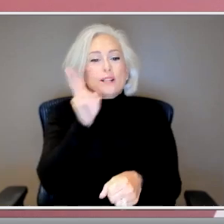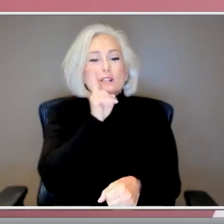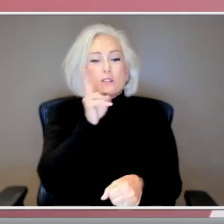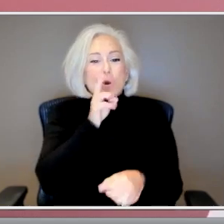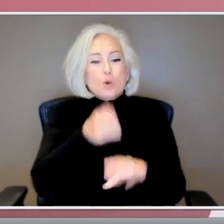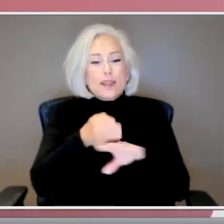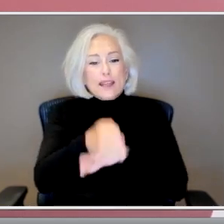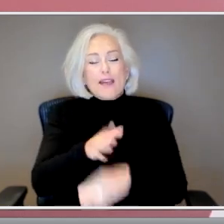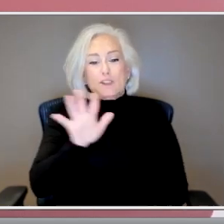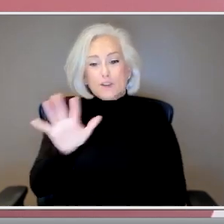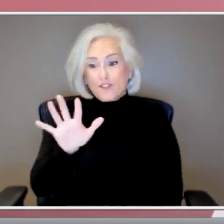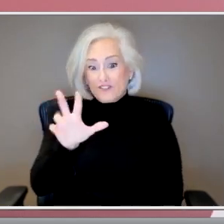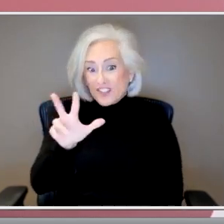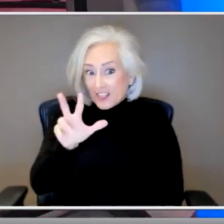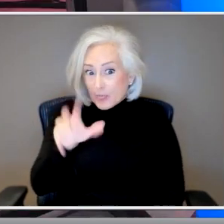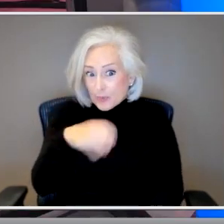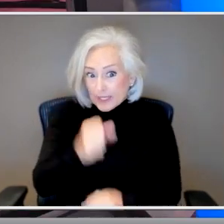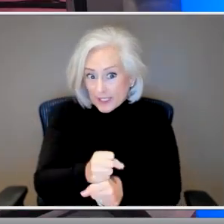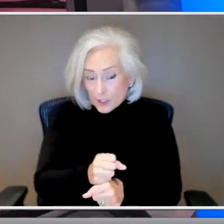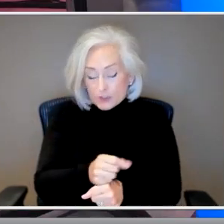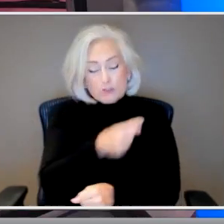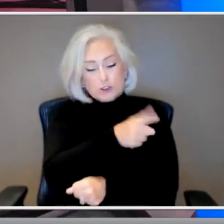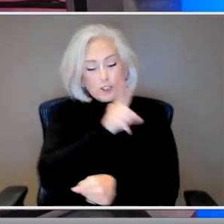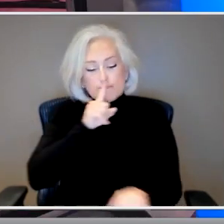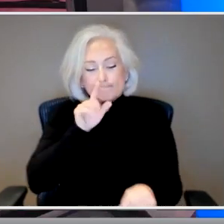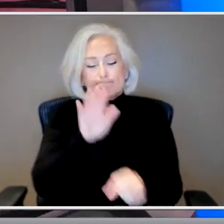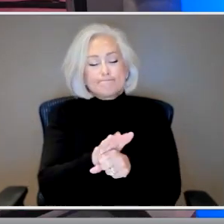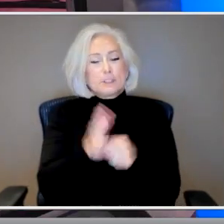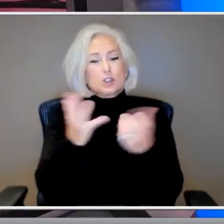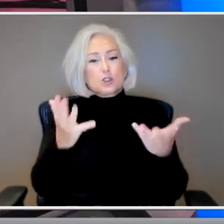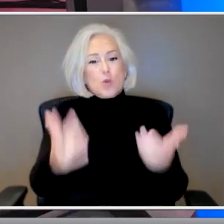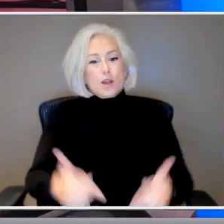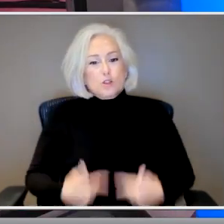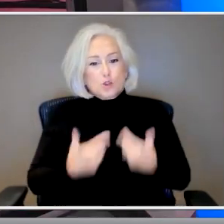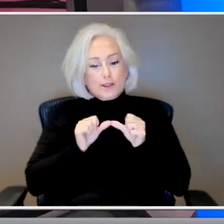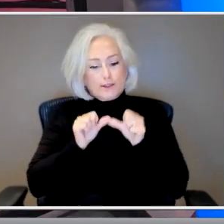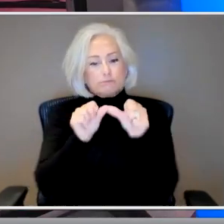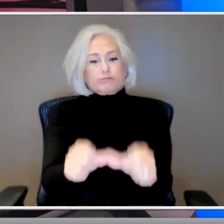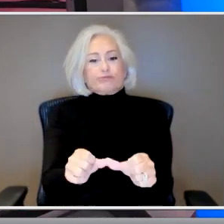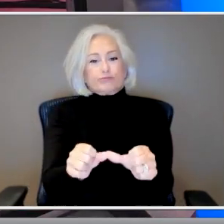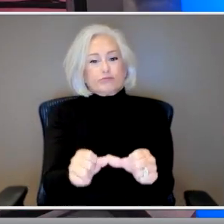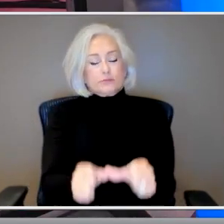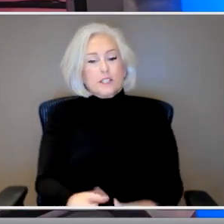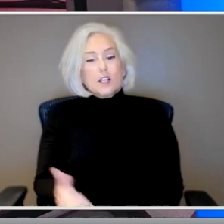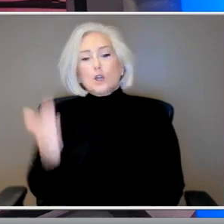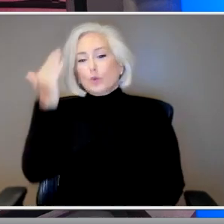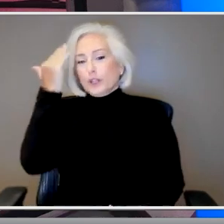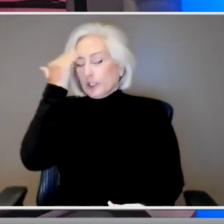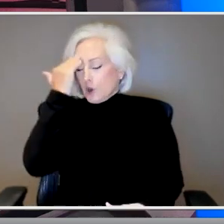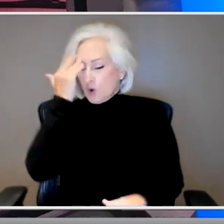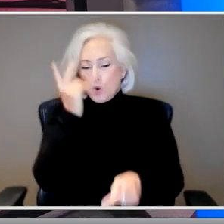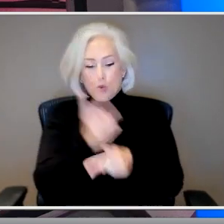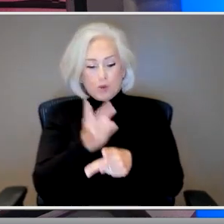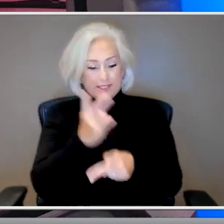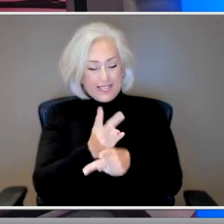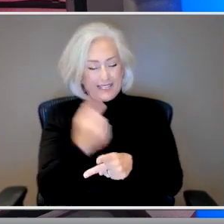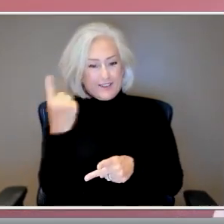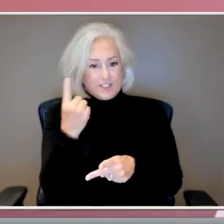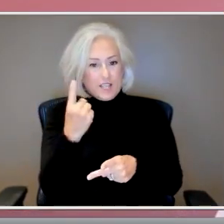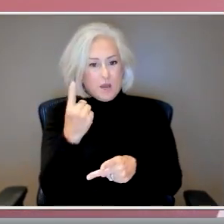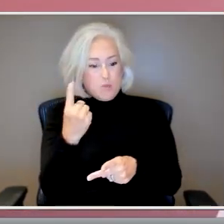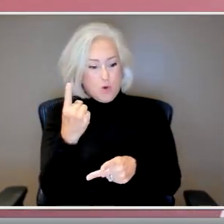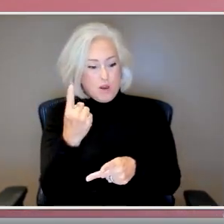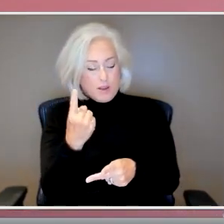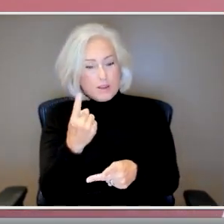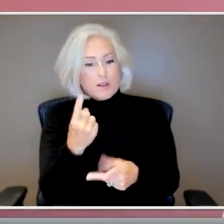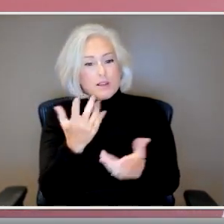commitment to wanting to live longer. We know that we're treating a manifestation of the smoking, but without smoking cessation, we